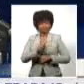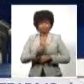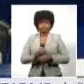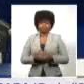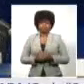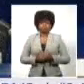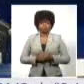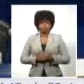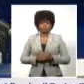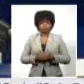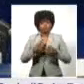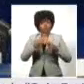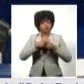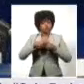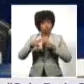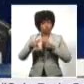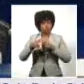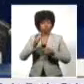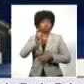yesterday.